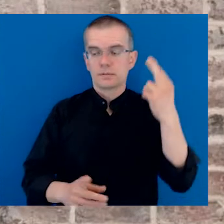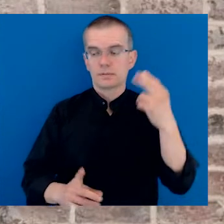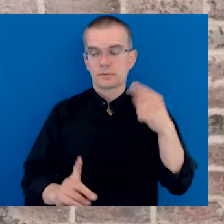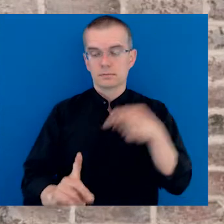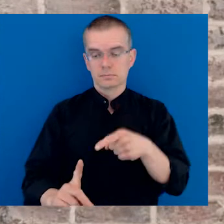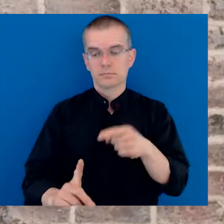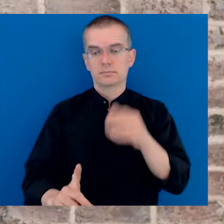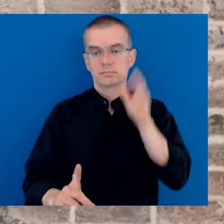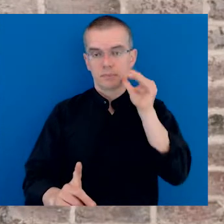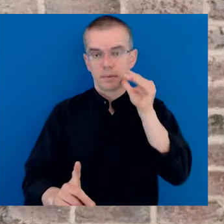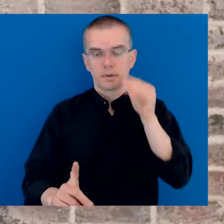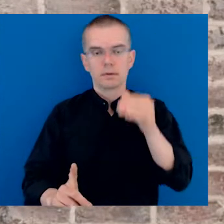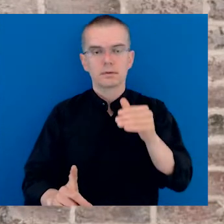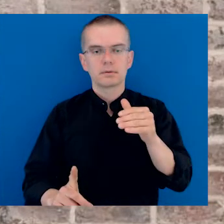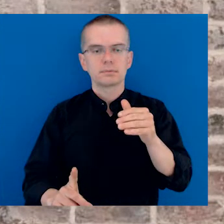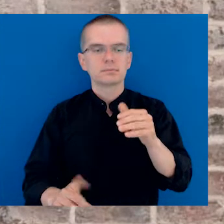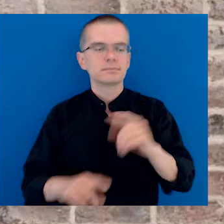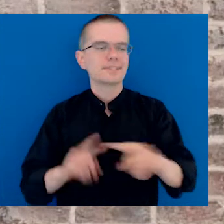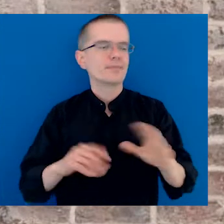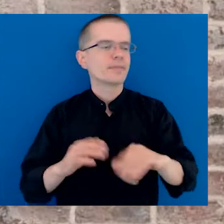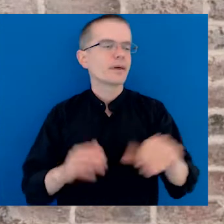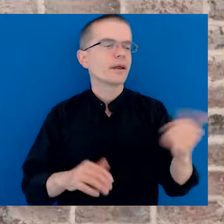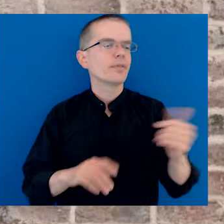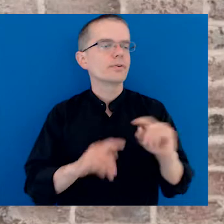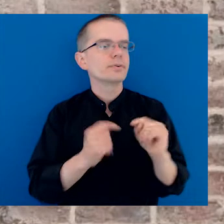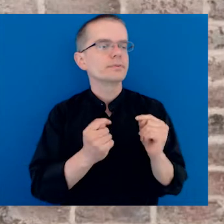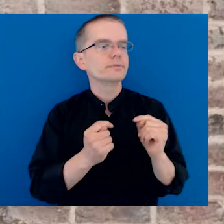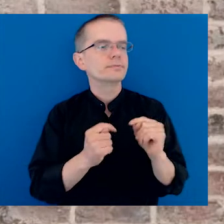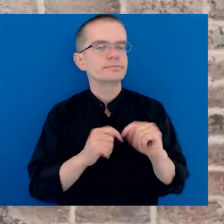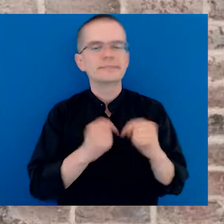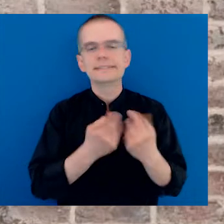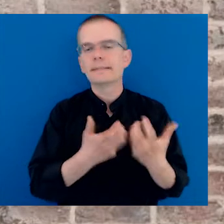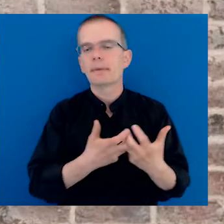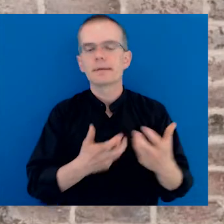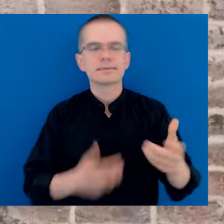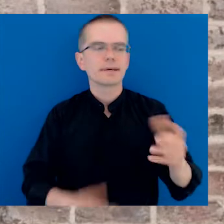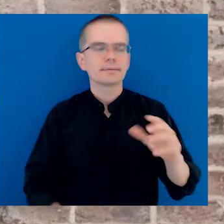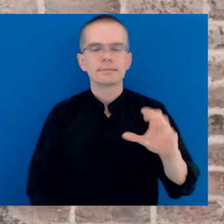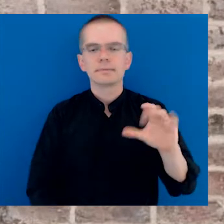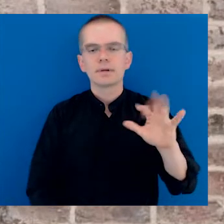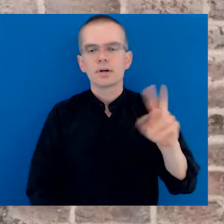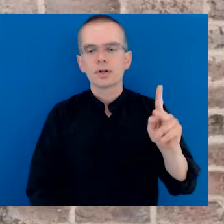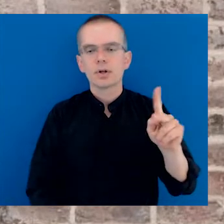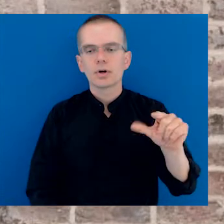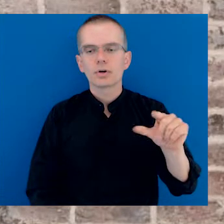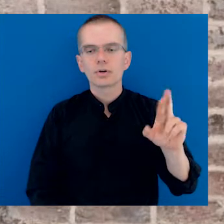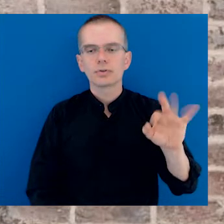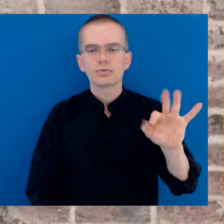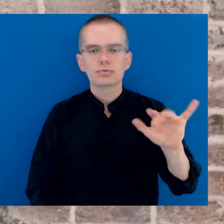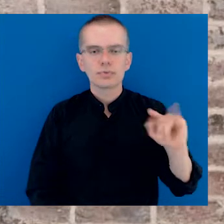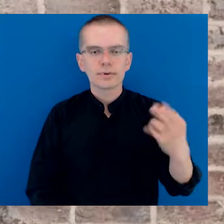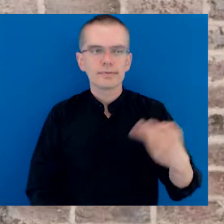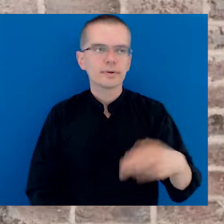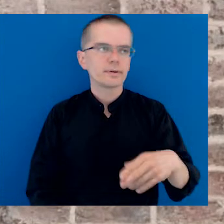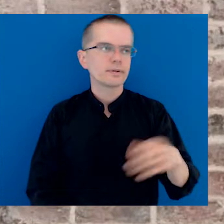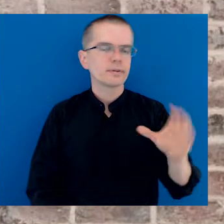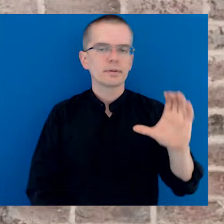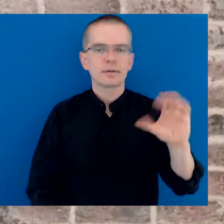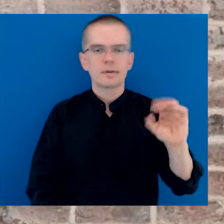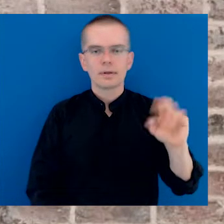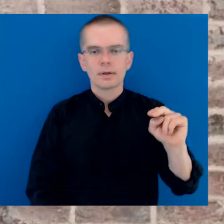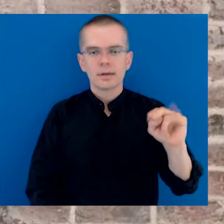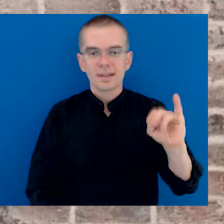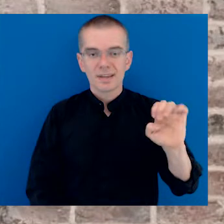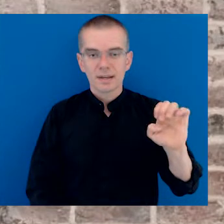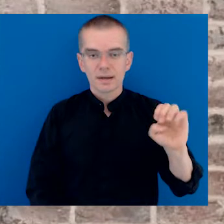his teammates, like Clark Griffiths and Connie Mack, people he played with, they got into the Hall of Fame, but